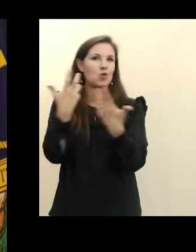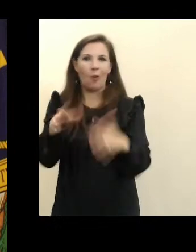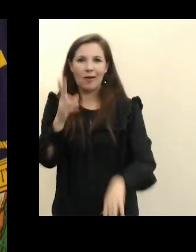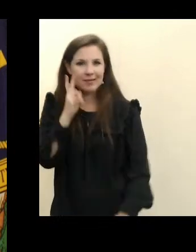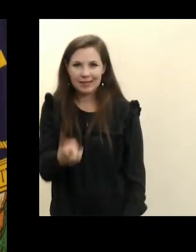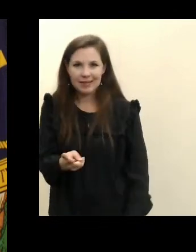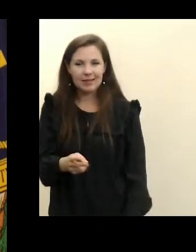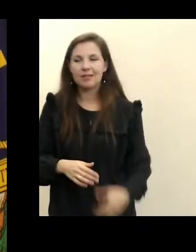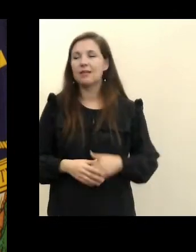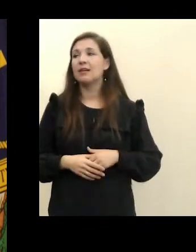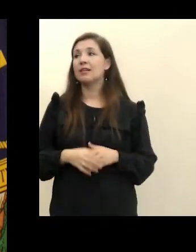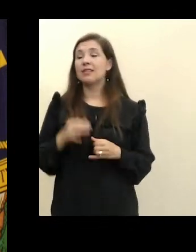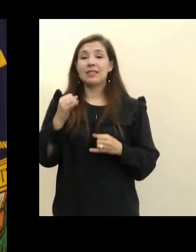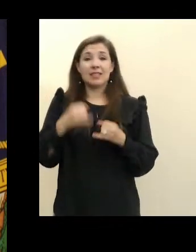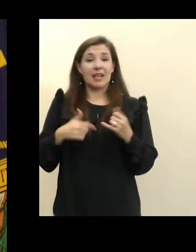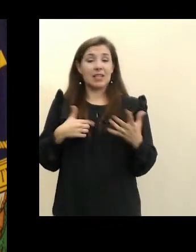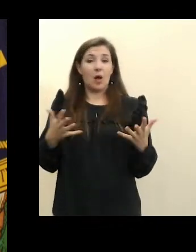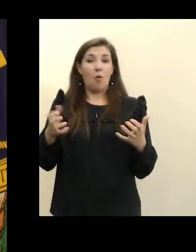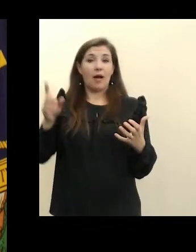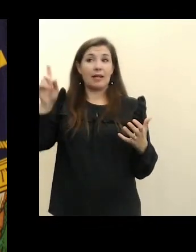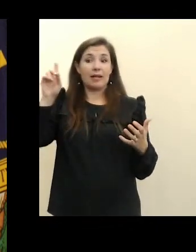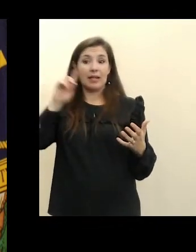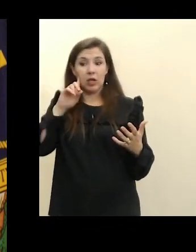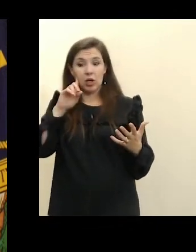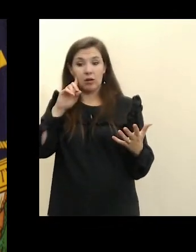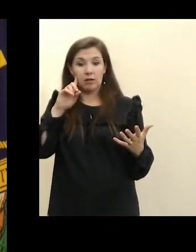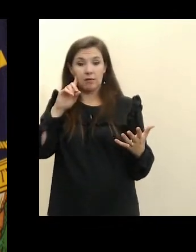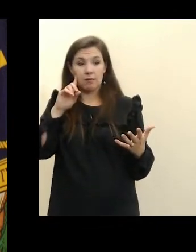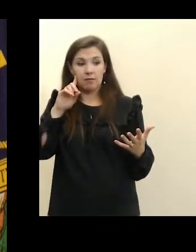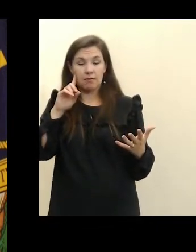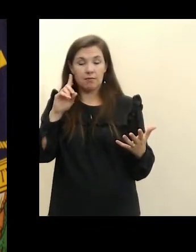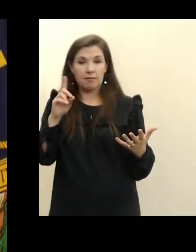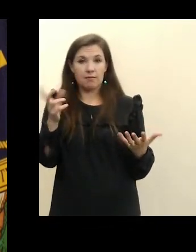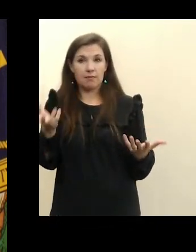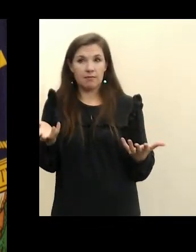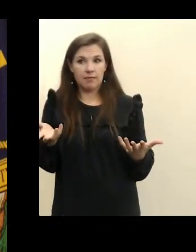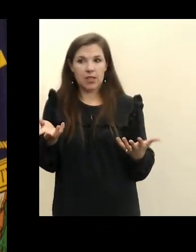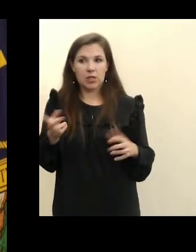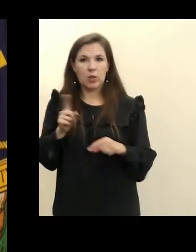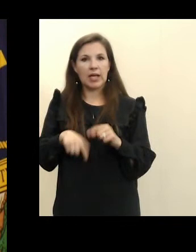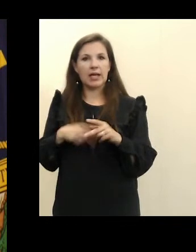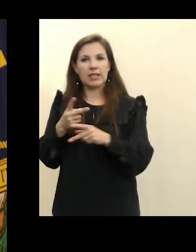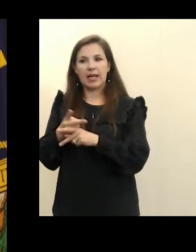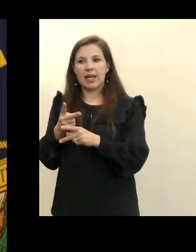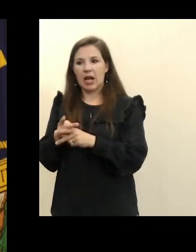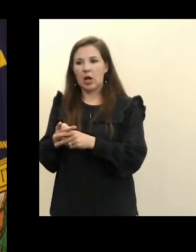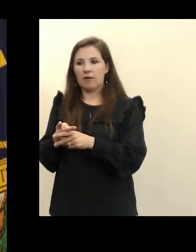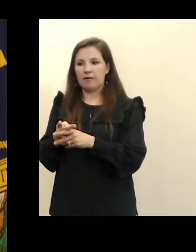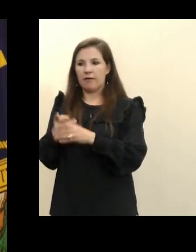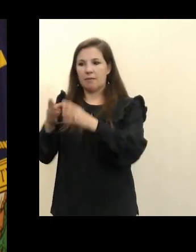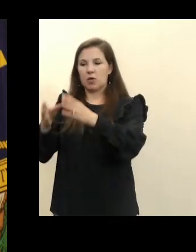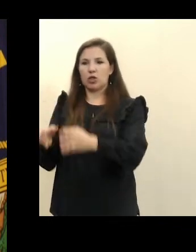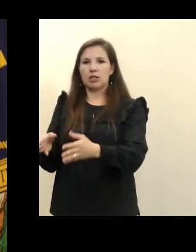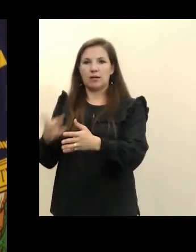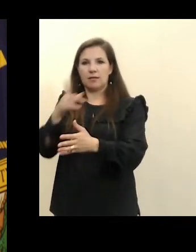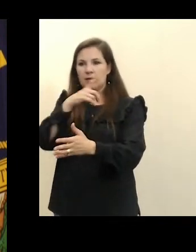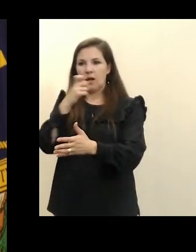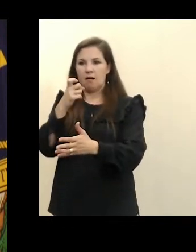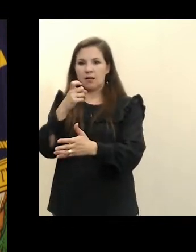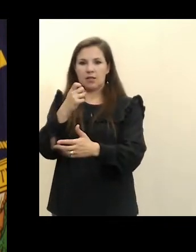And the last thing I want to hear is that we're having trouble taking care of someone as a region because of the